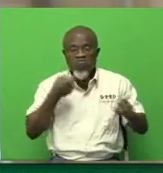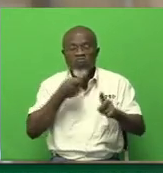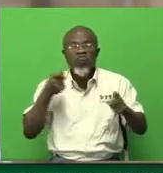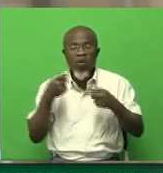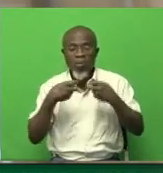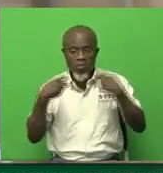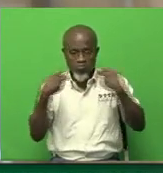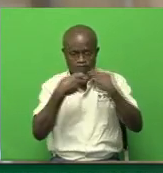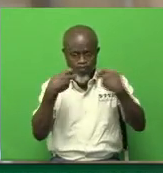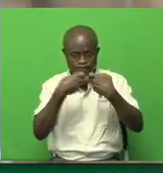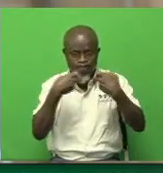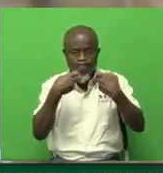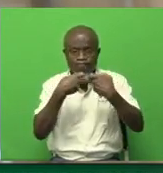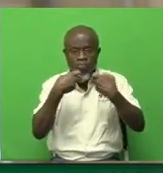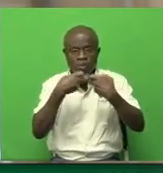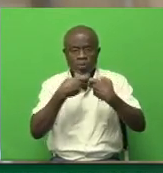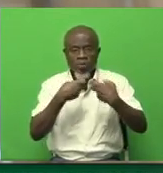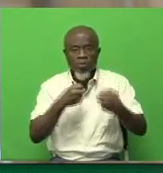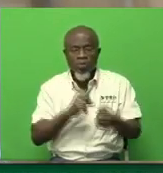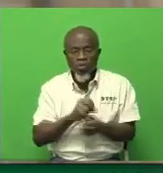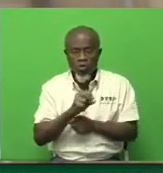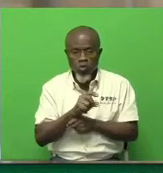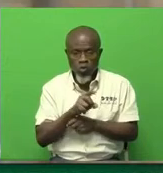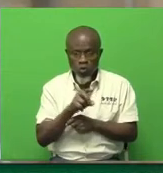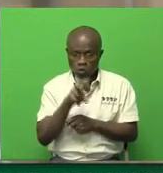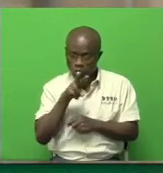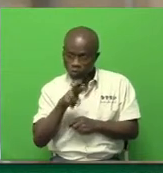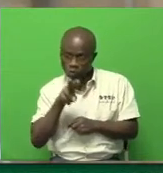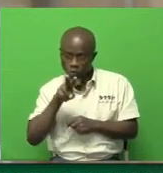thousands um thousand citizens